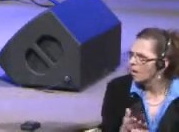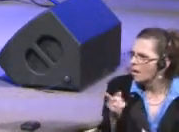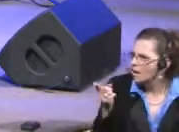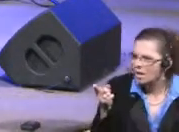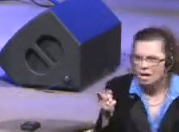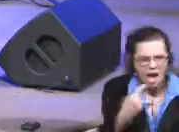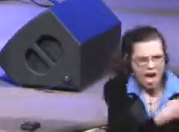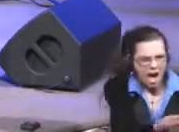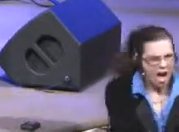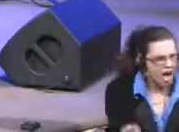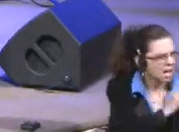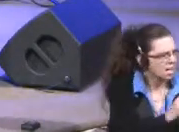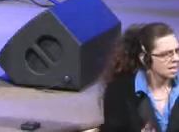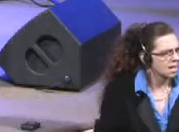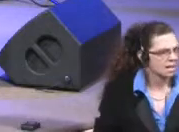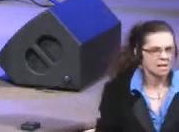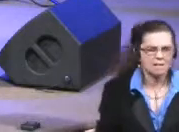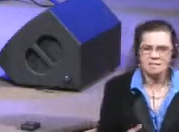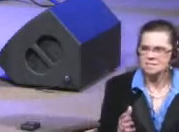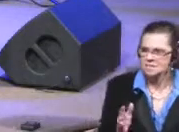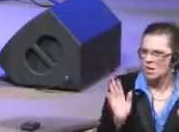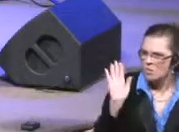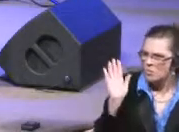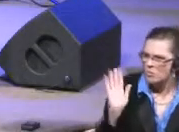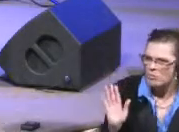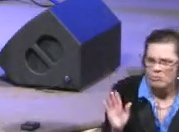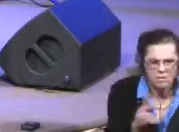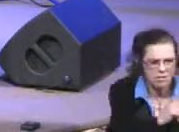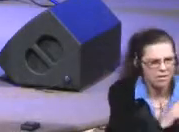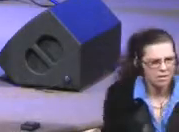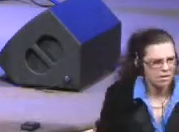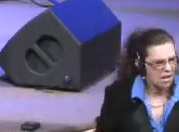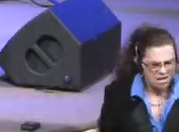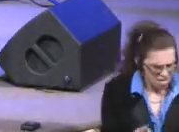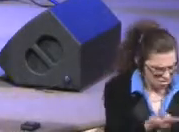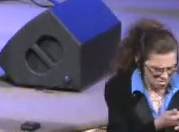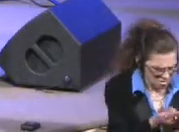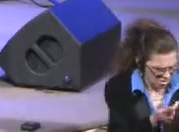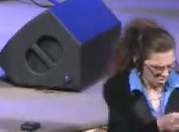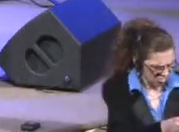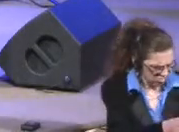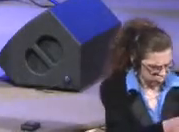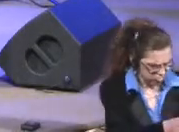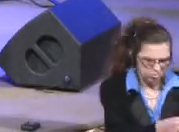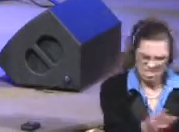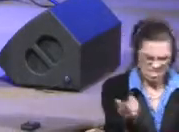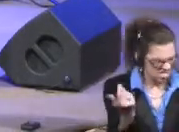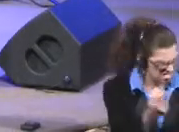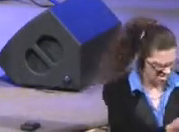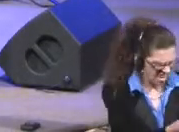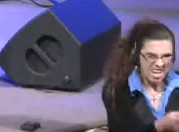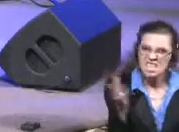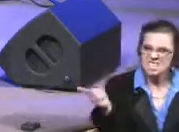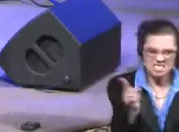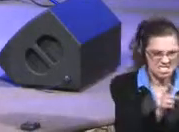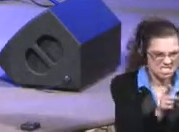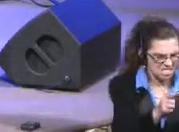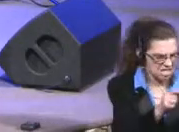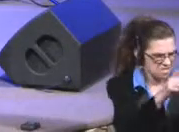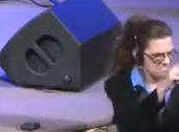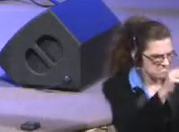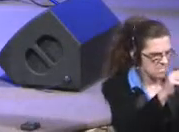My King is a sovereign King. There's no means of measure that can define his limitless love. He's